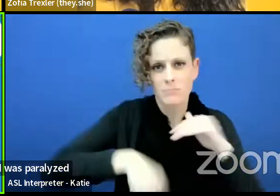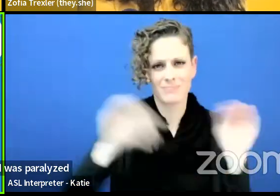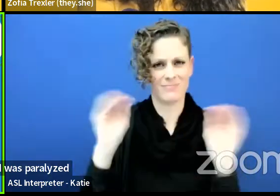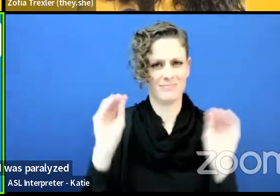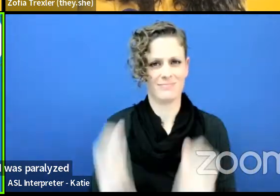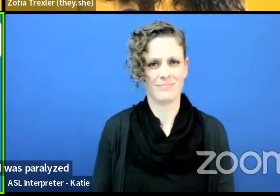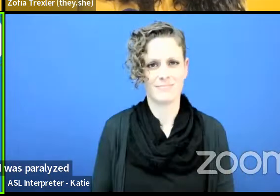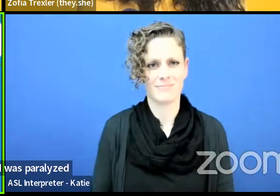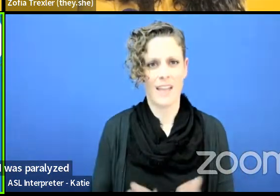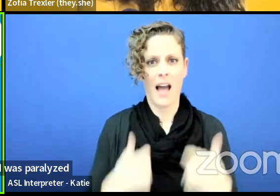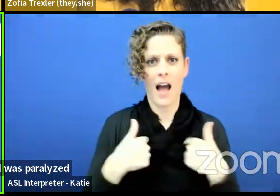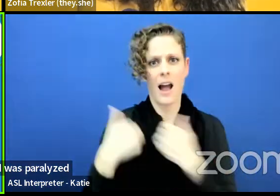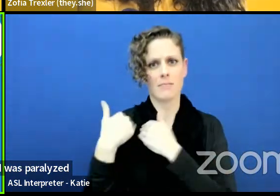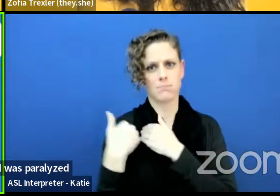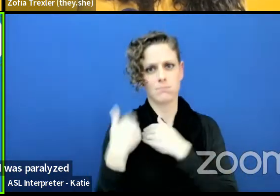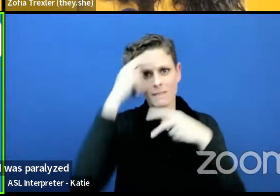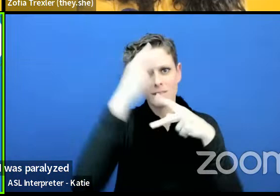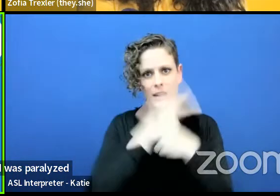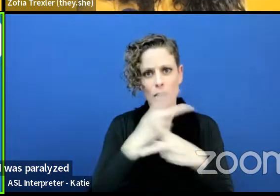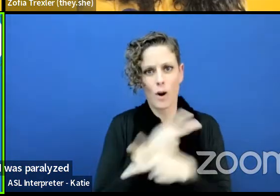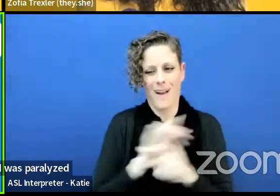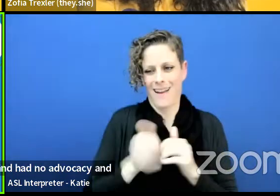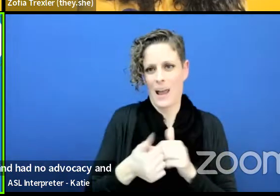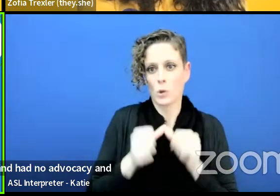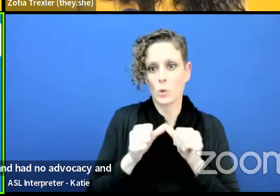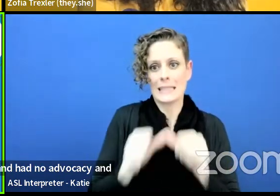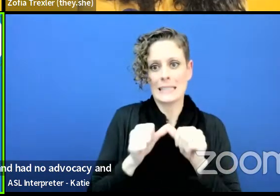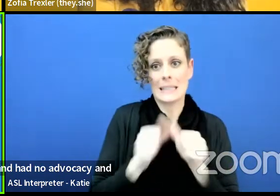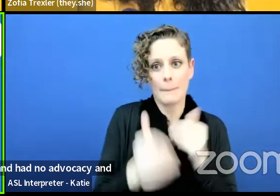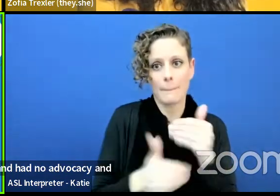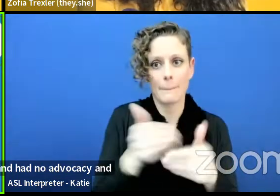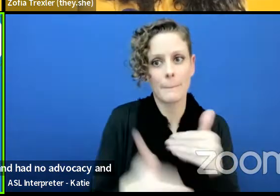I had to figure out how to keep doing this.